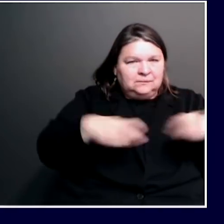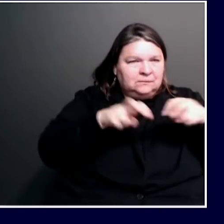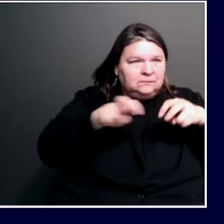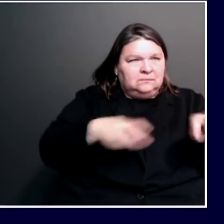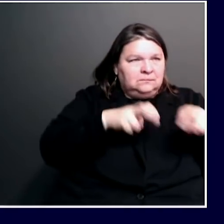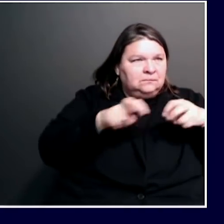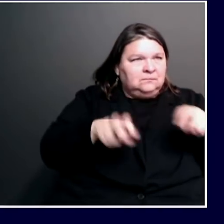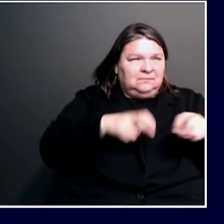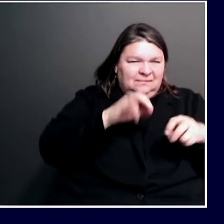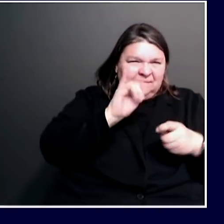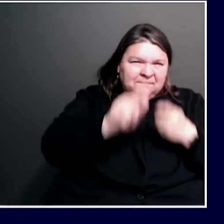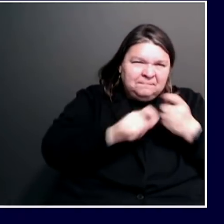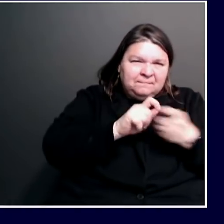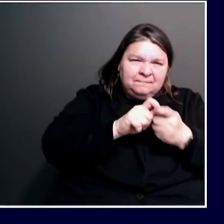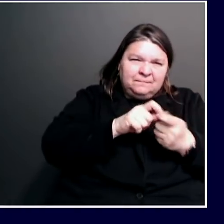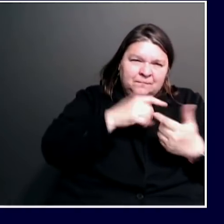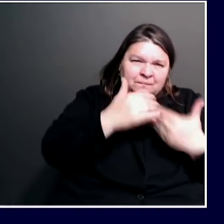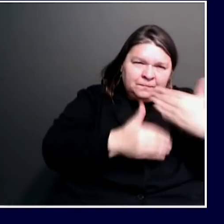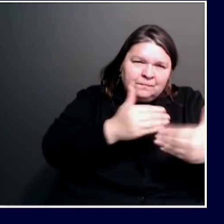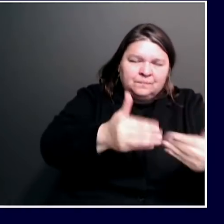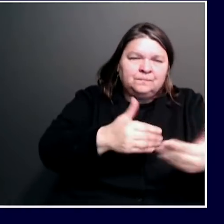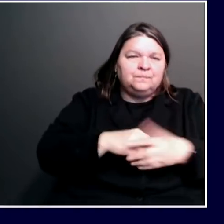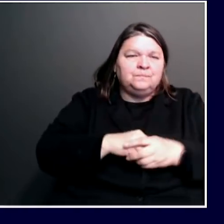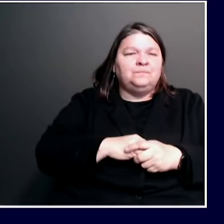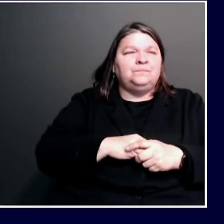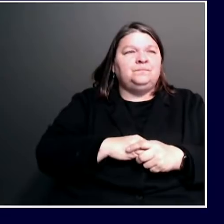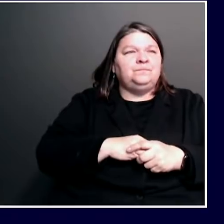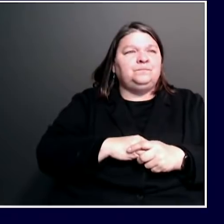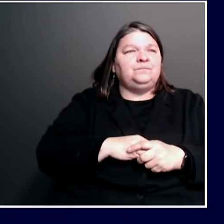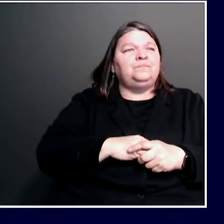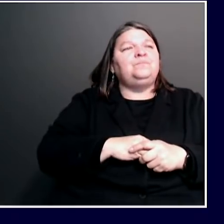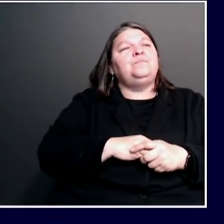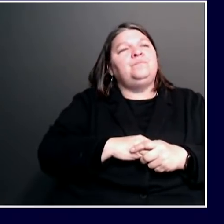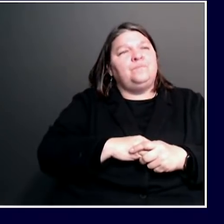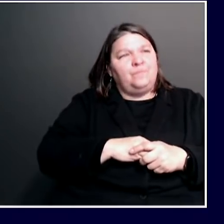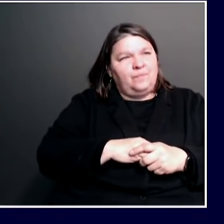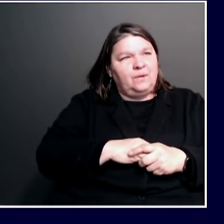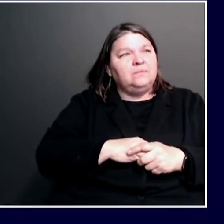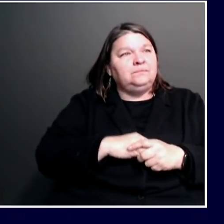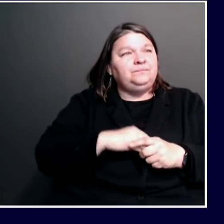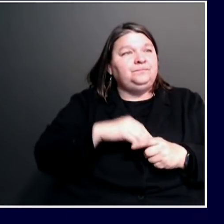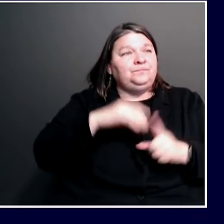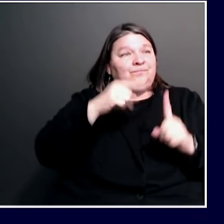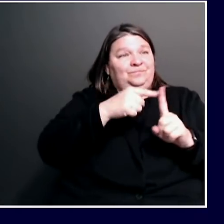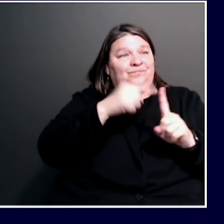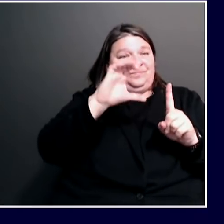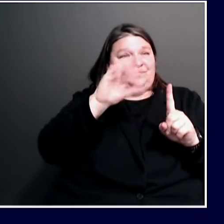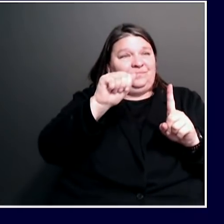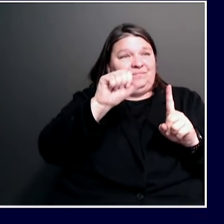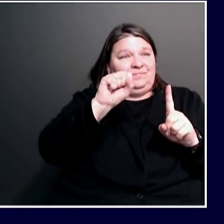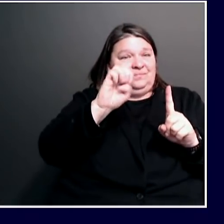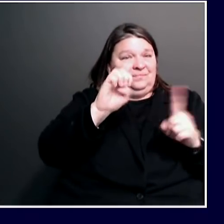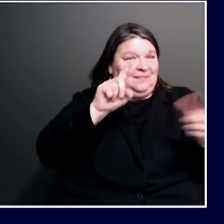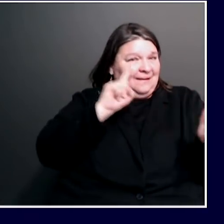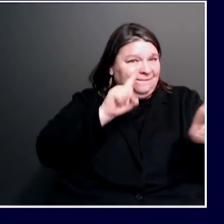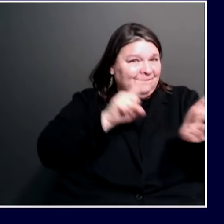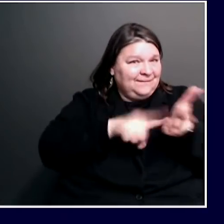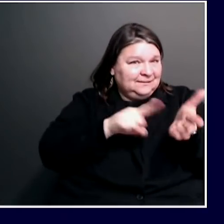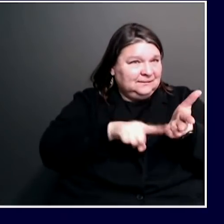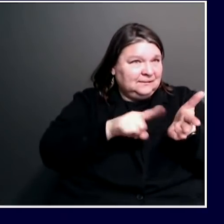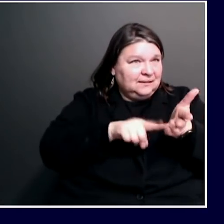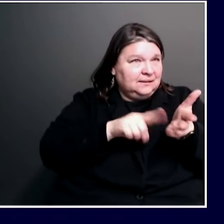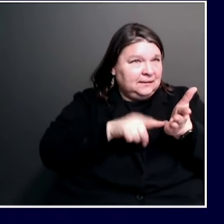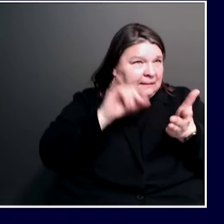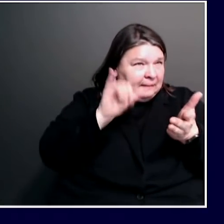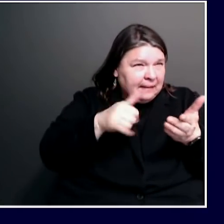So I guess you mentioned case investigation. So case investigation is different from contact tracing.